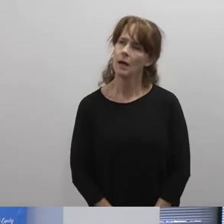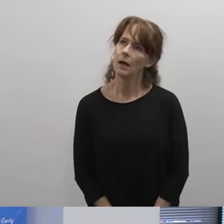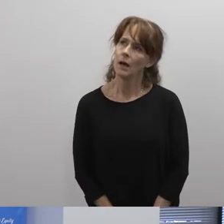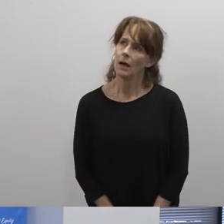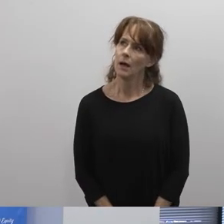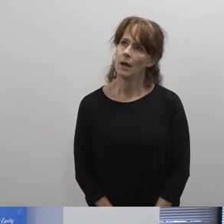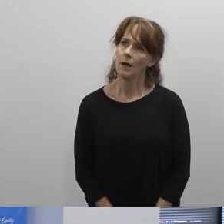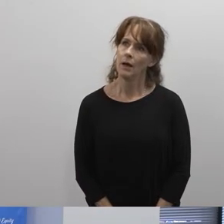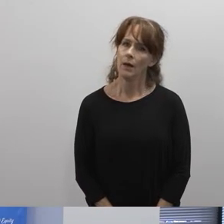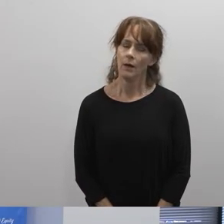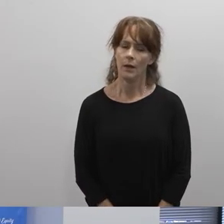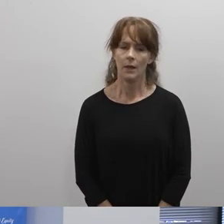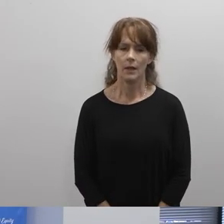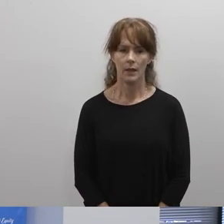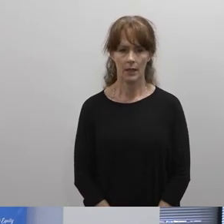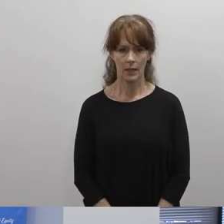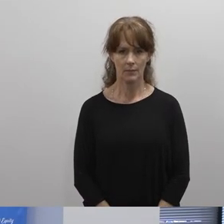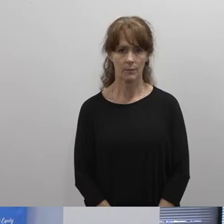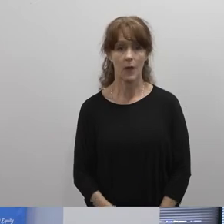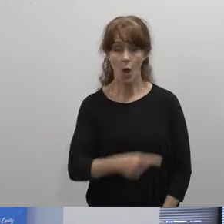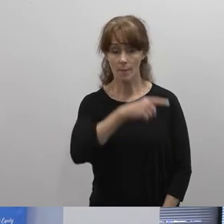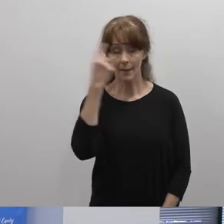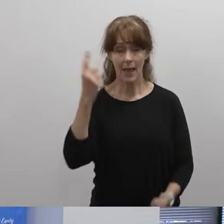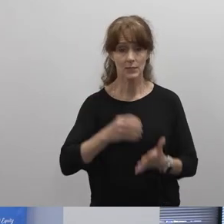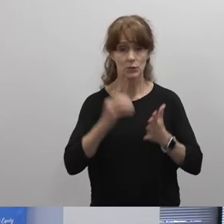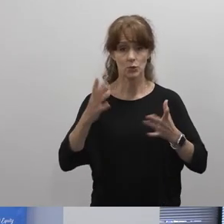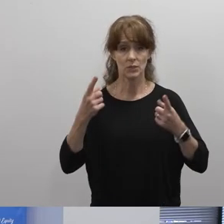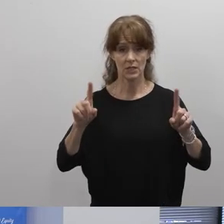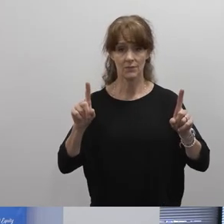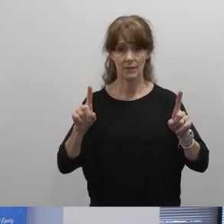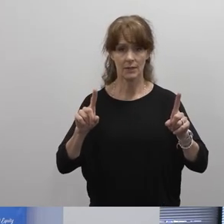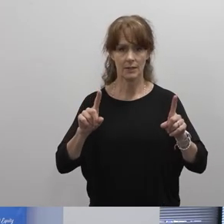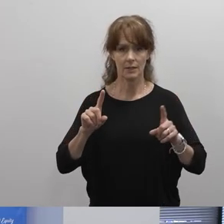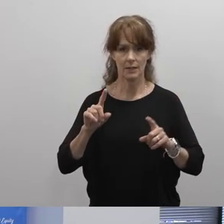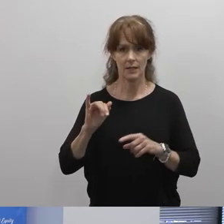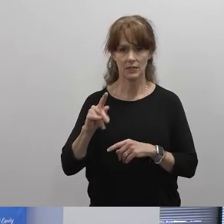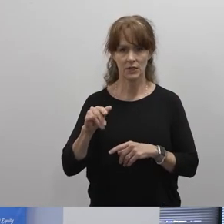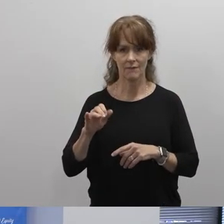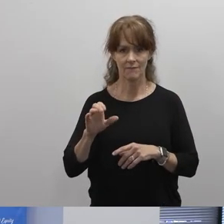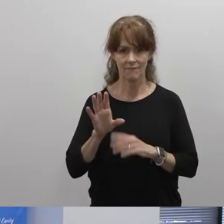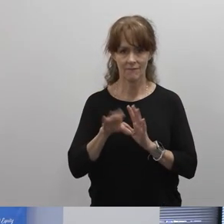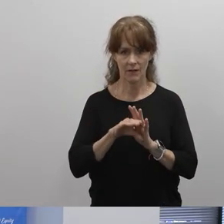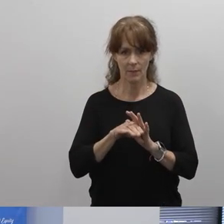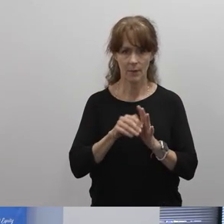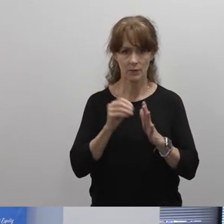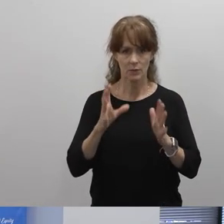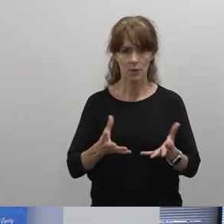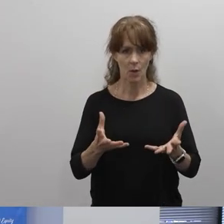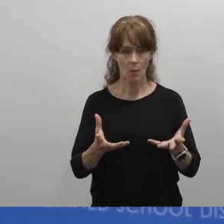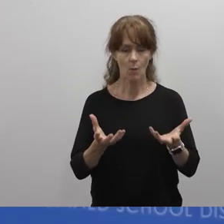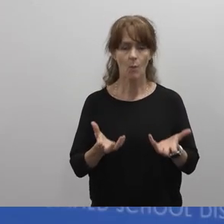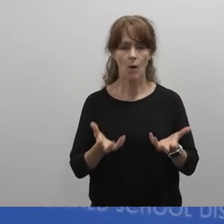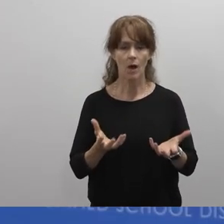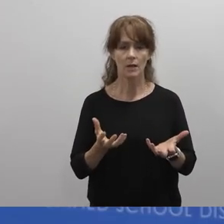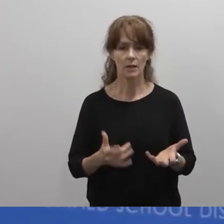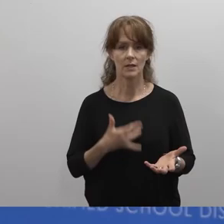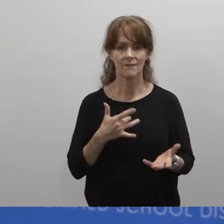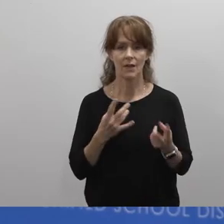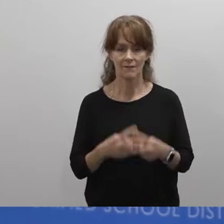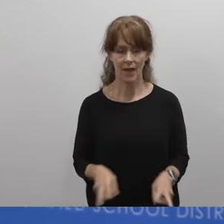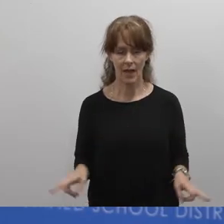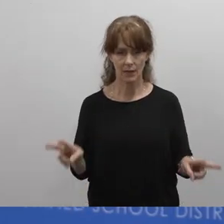what I also heard in our Black Student Achievement Initiative video about students wanting to feel